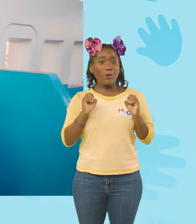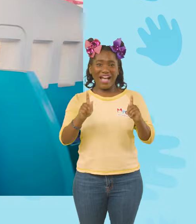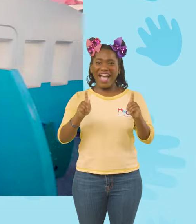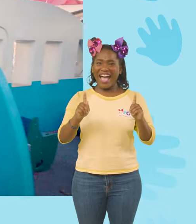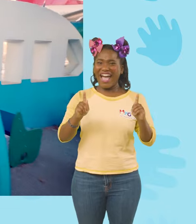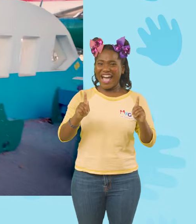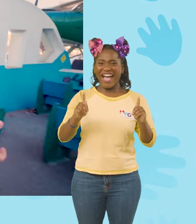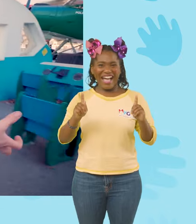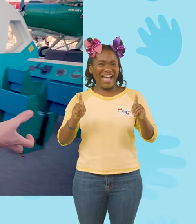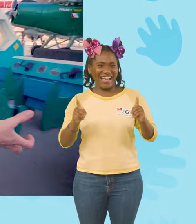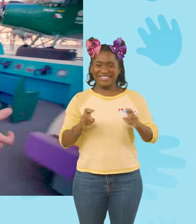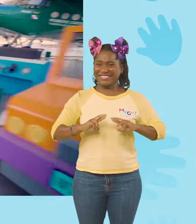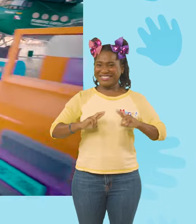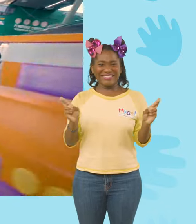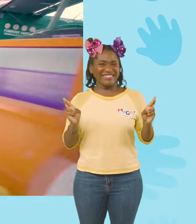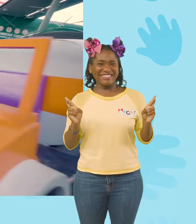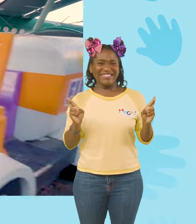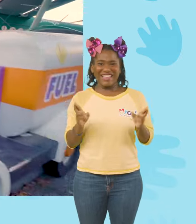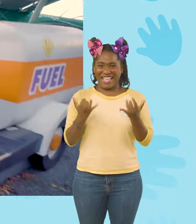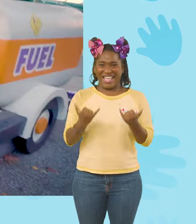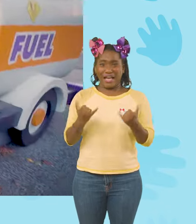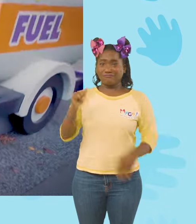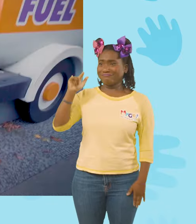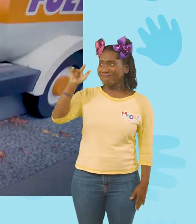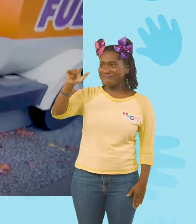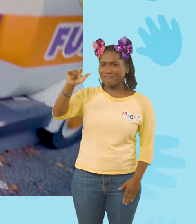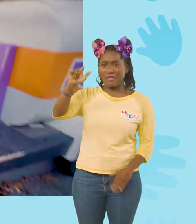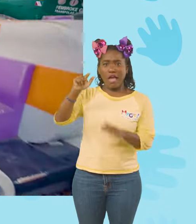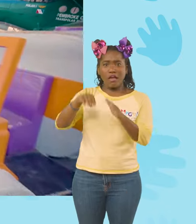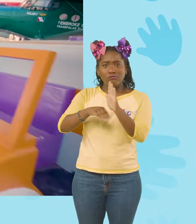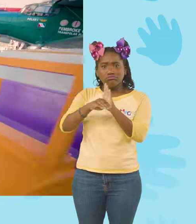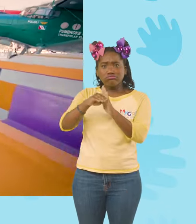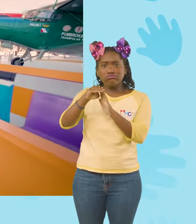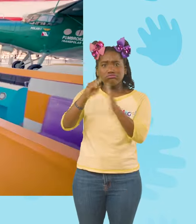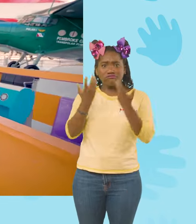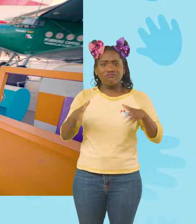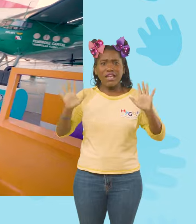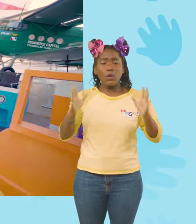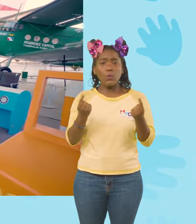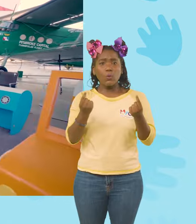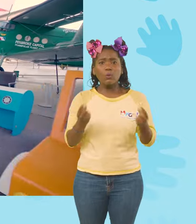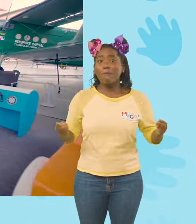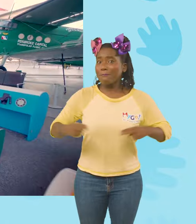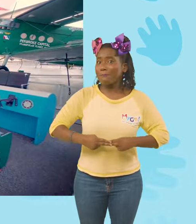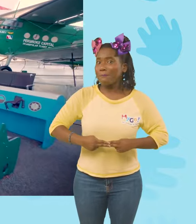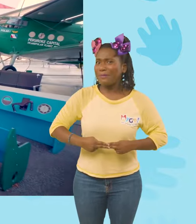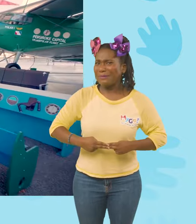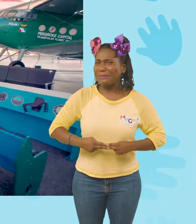here we go. Okay, now that the aircraft has a lot of fuel, now we can buckle up.